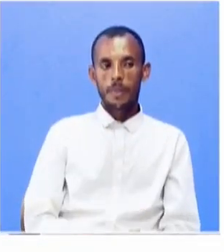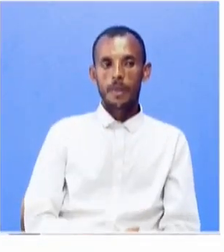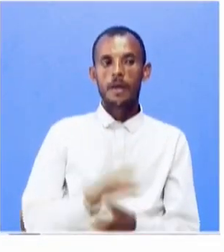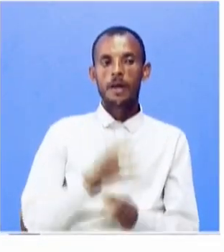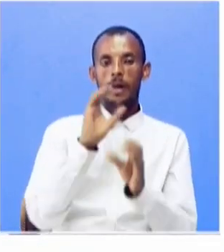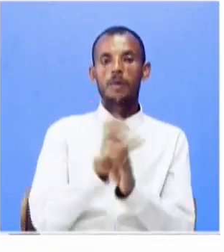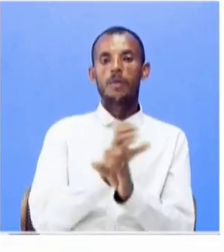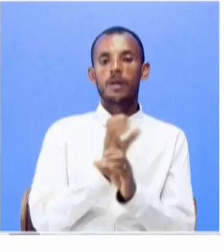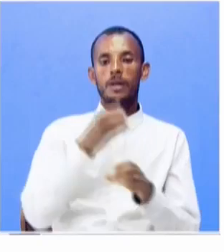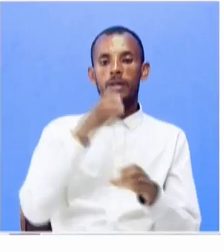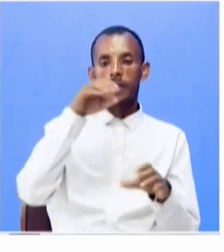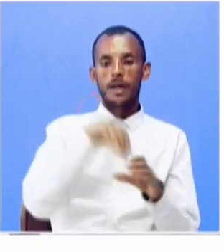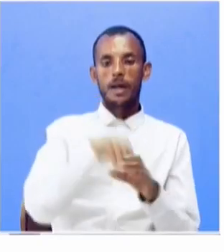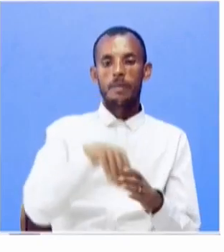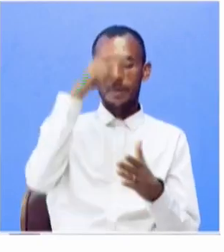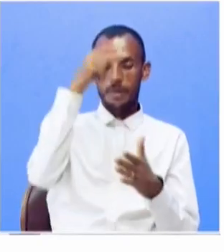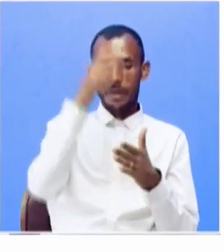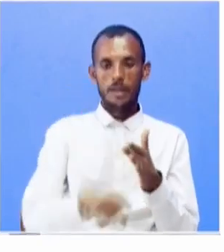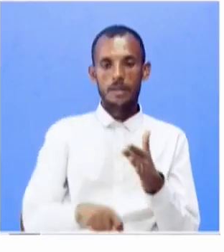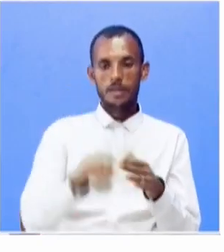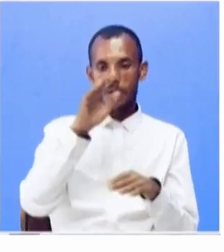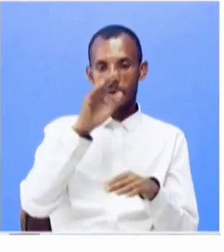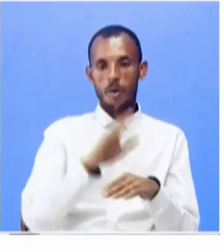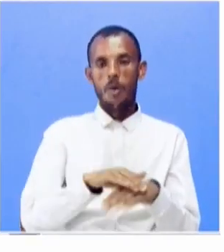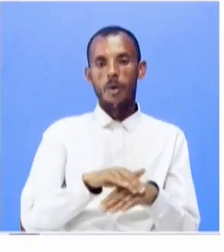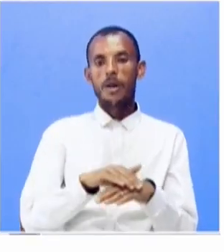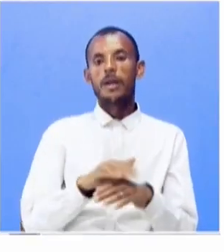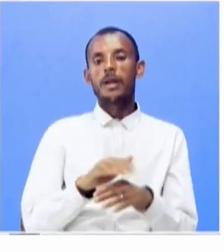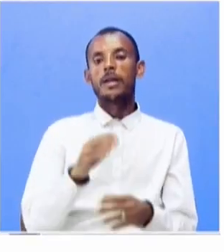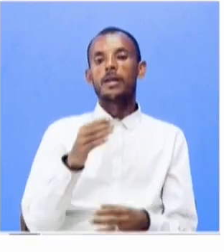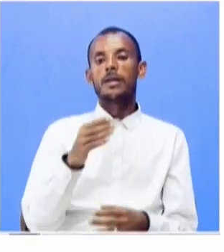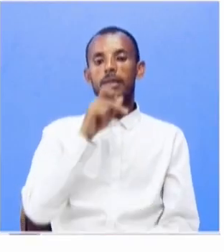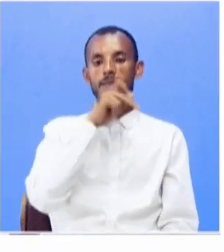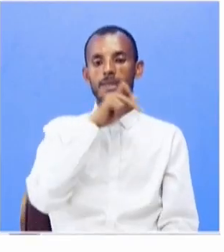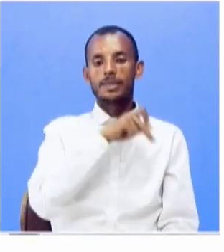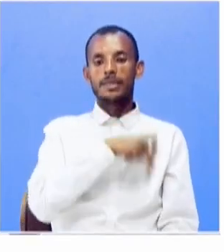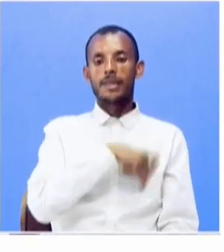Calculate income tax on salary of, calculate